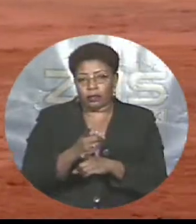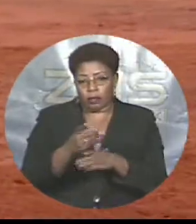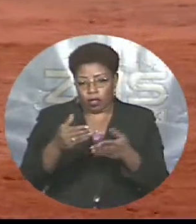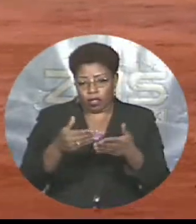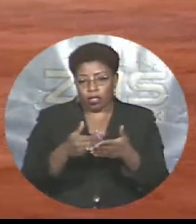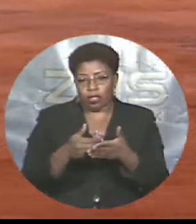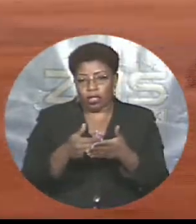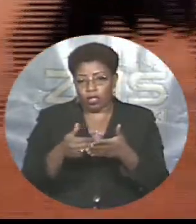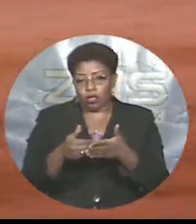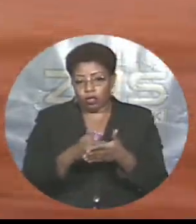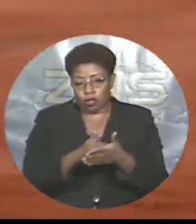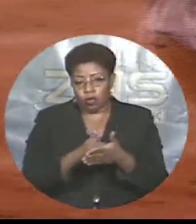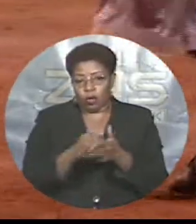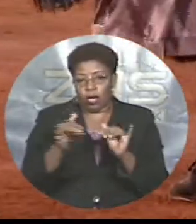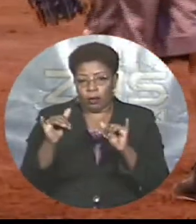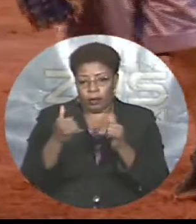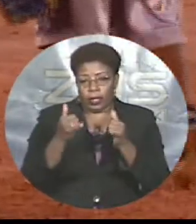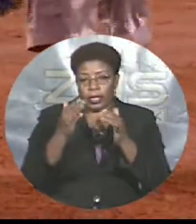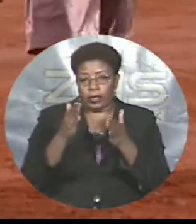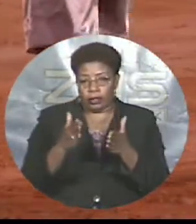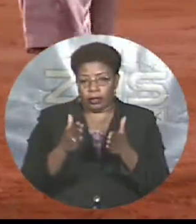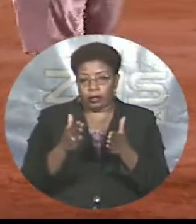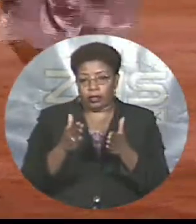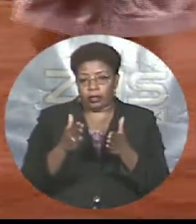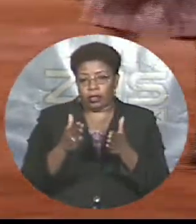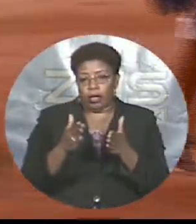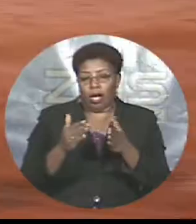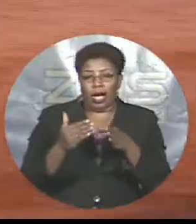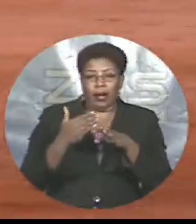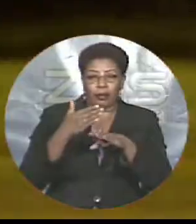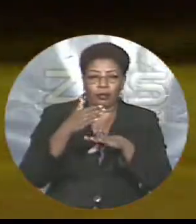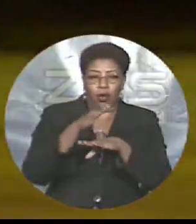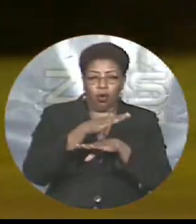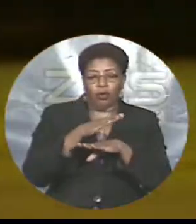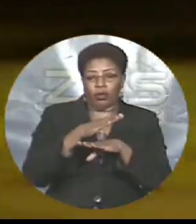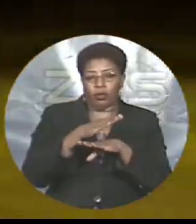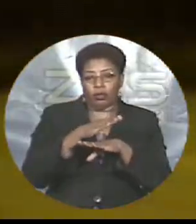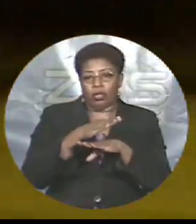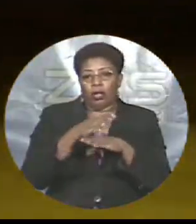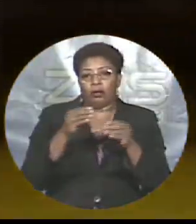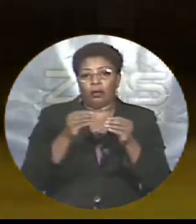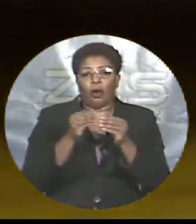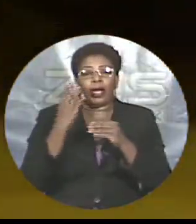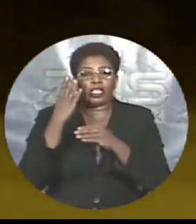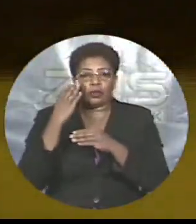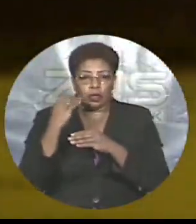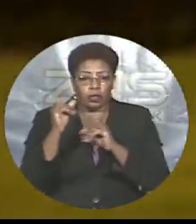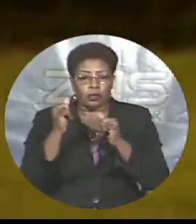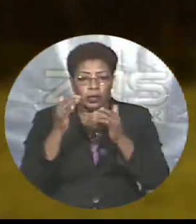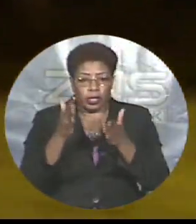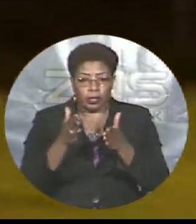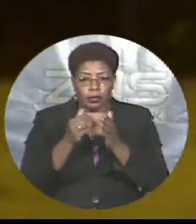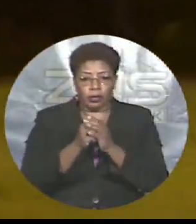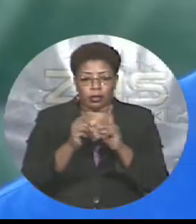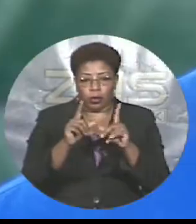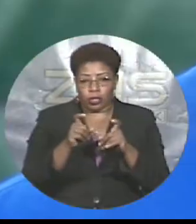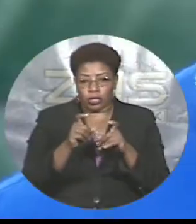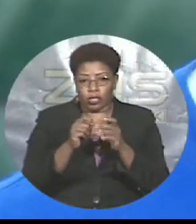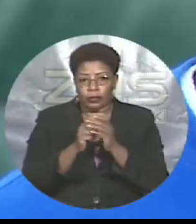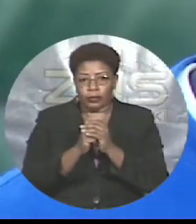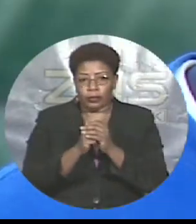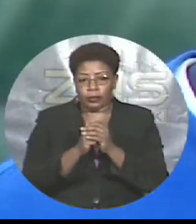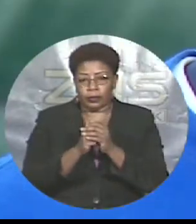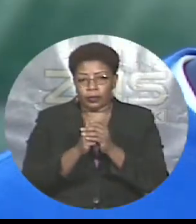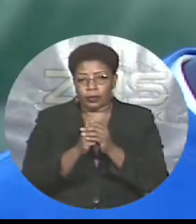an opportunity over the more experienced ball players who aren't on the team at this time. You know the burden going to fall on you and Lyle. We